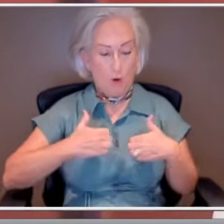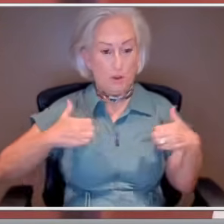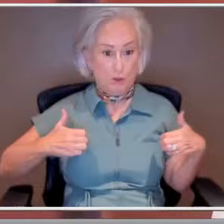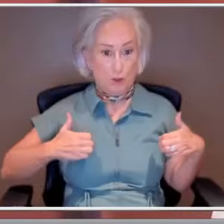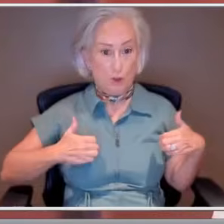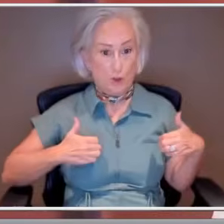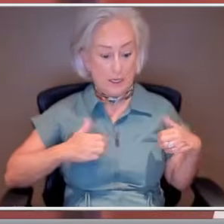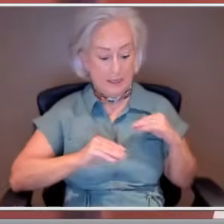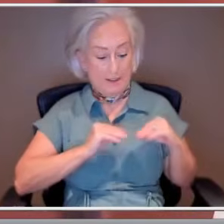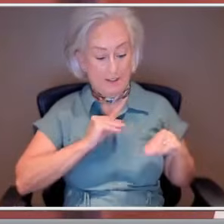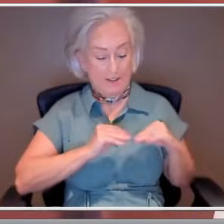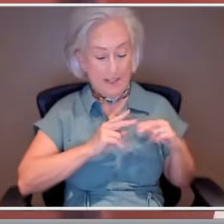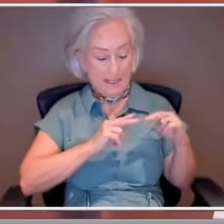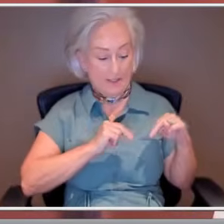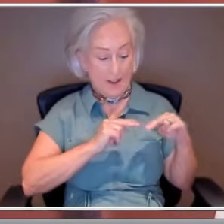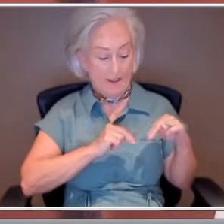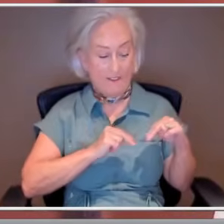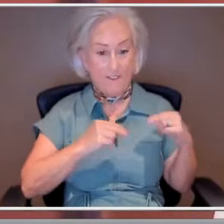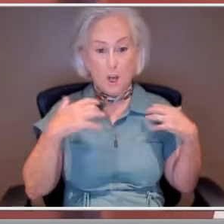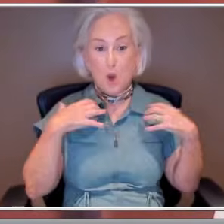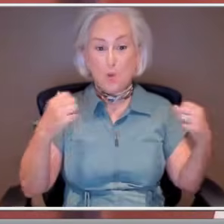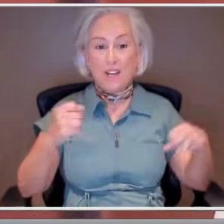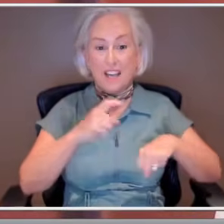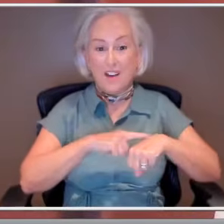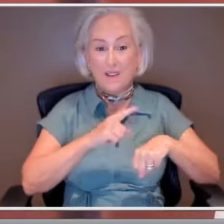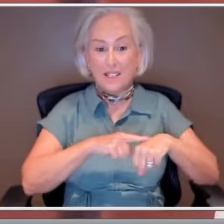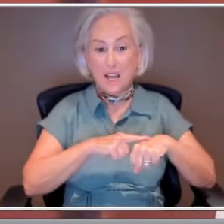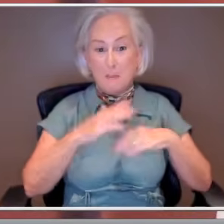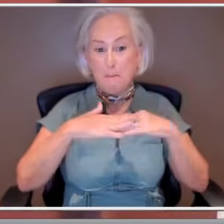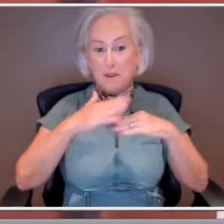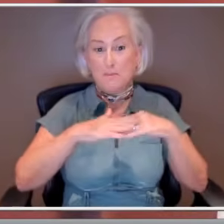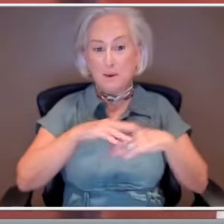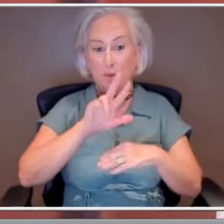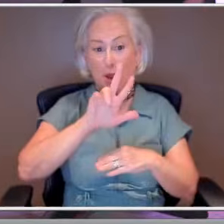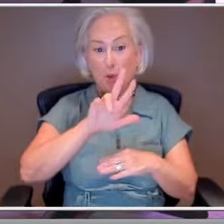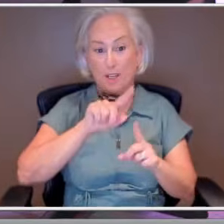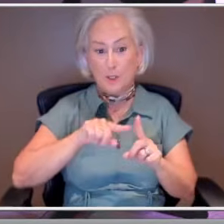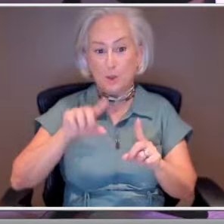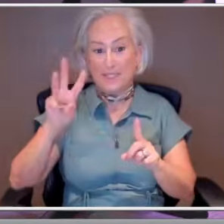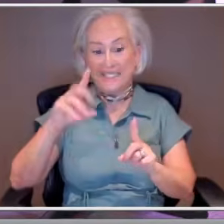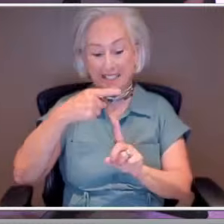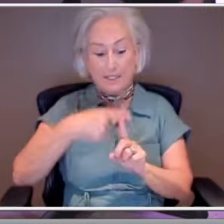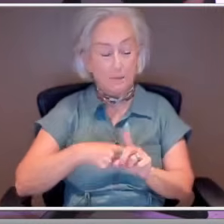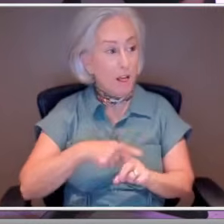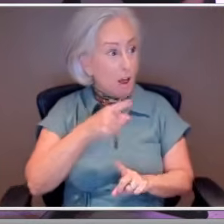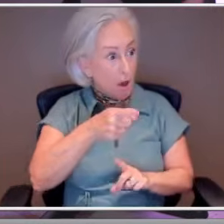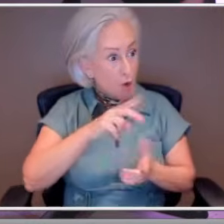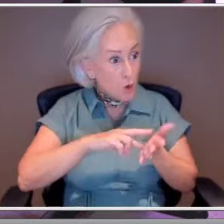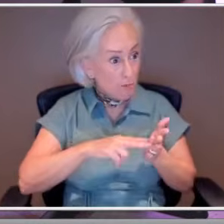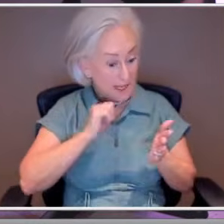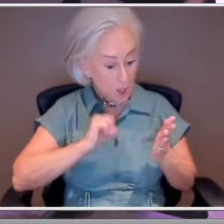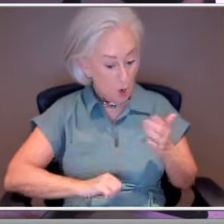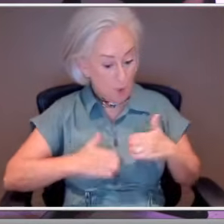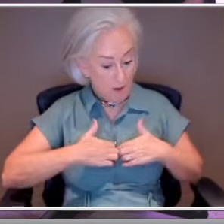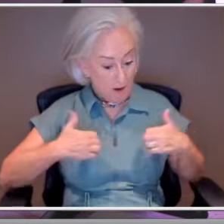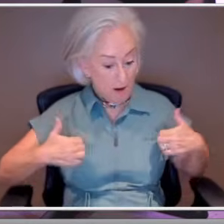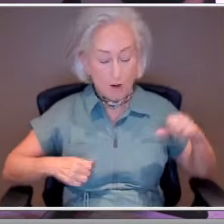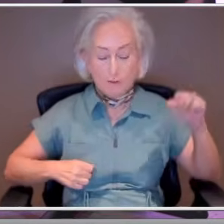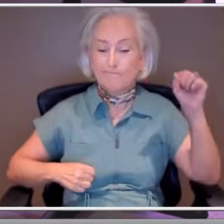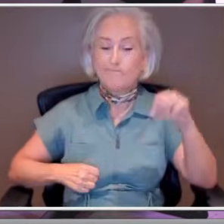time was a minimum of 3 to 6 months. So it was open heart? Yes. The last time you had this done? Yes, it was Okay. open